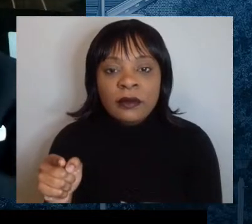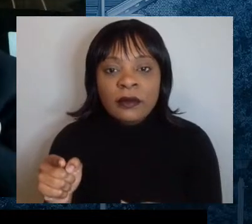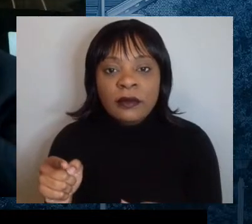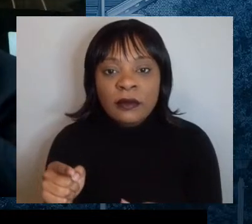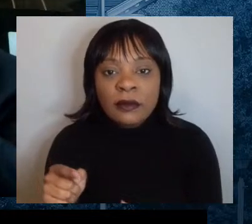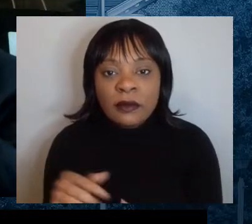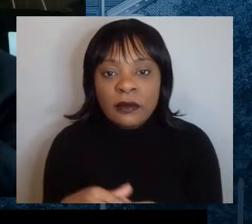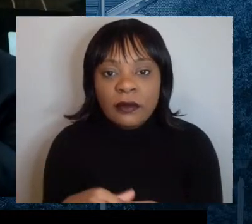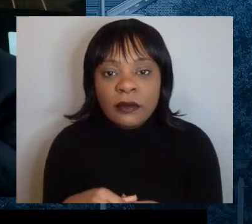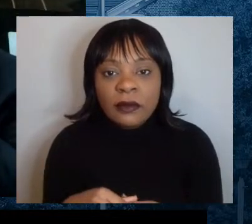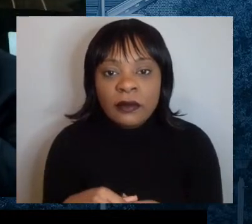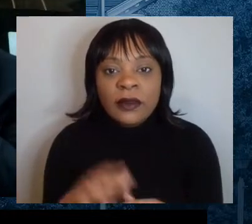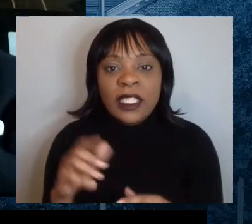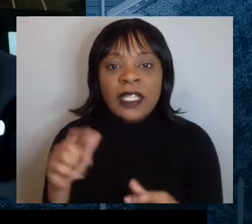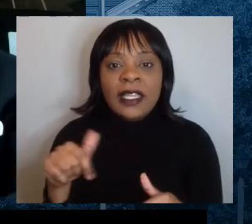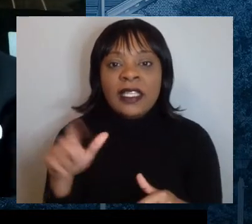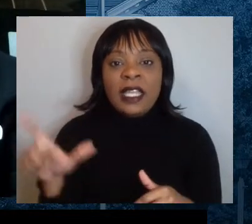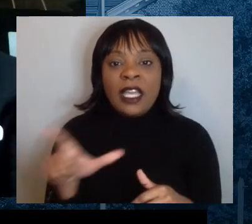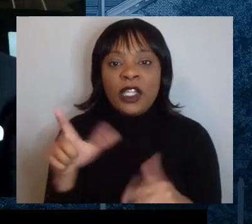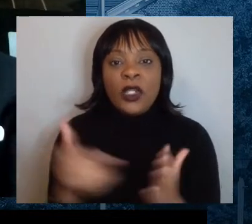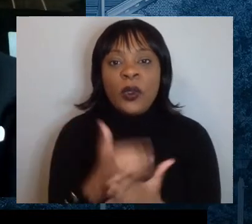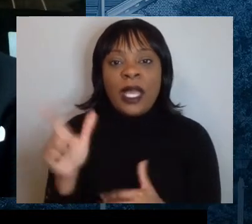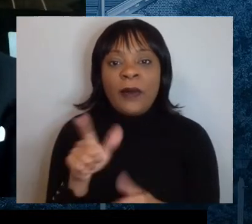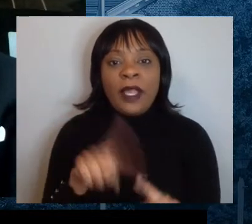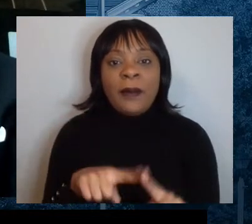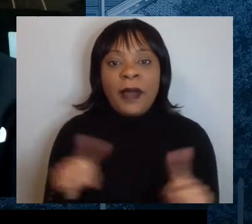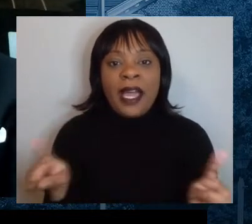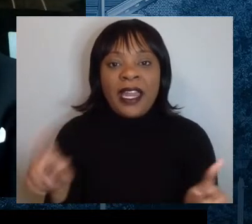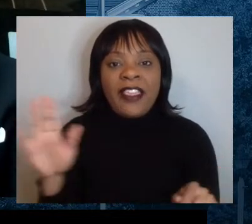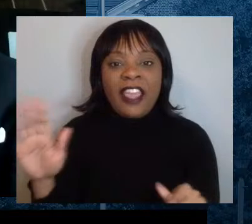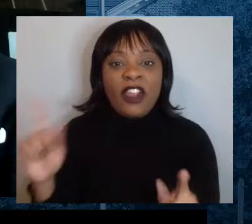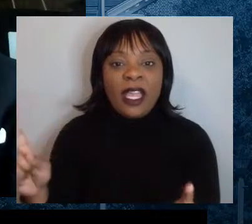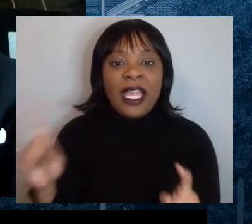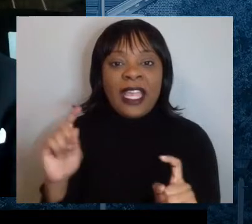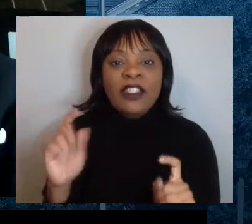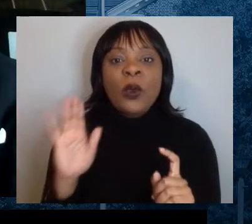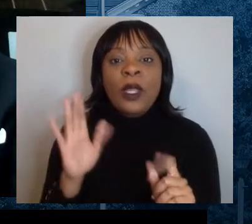New library, but their gift will continue.